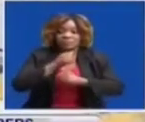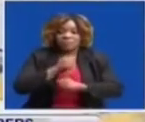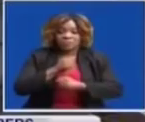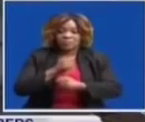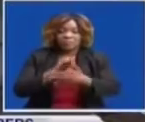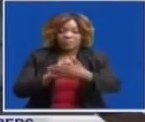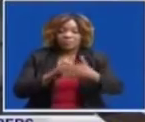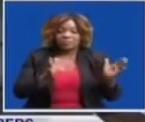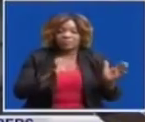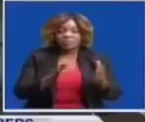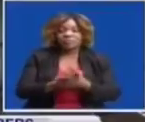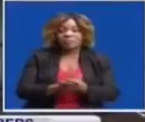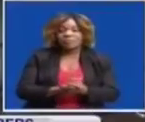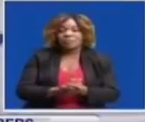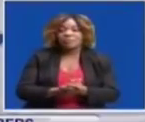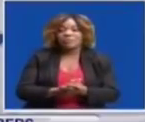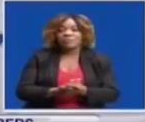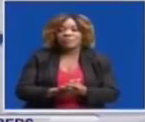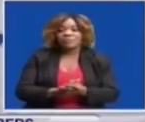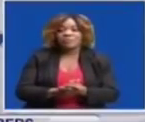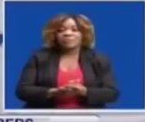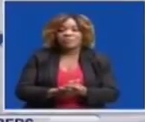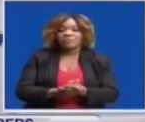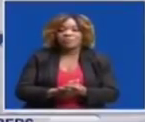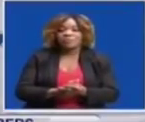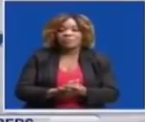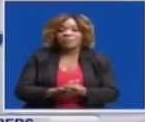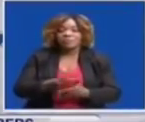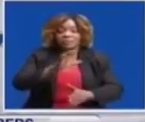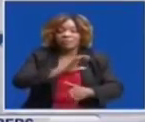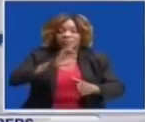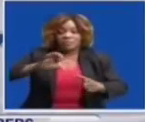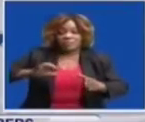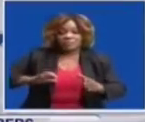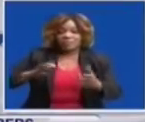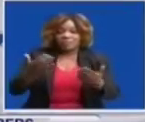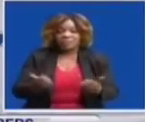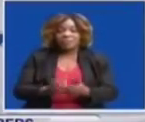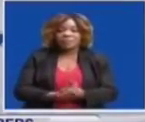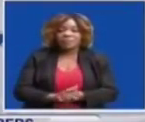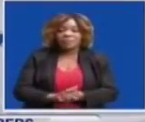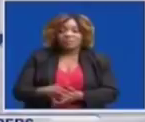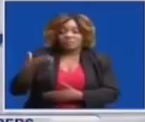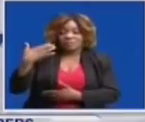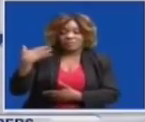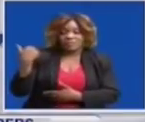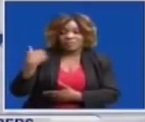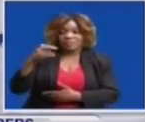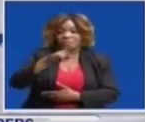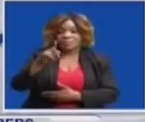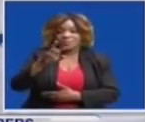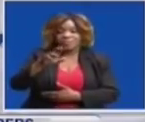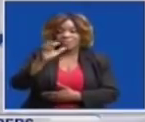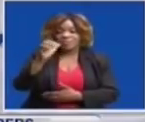for Seamless Trade, Travel and Transport, is in line with the Zambia Revenue Authority mission